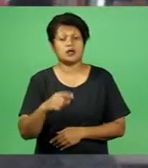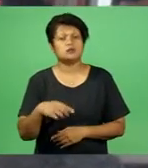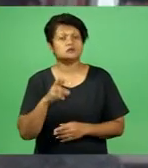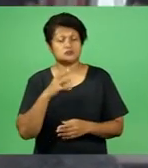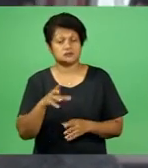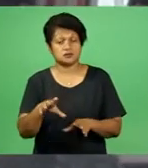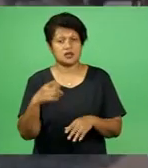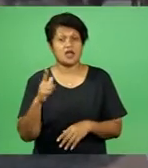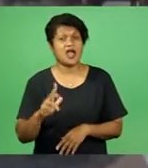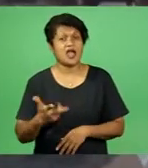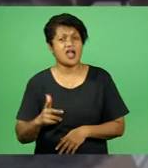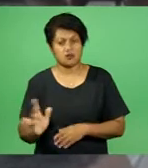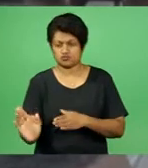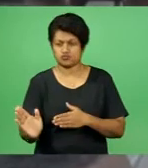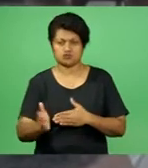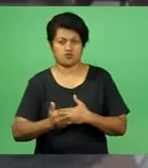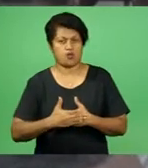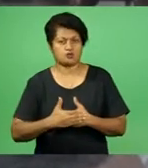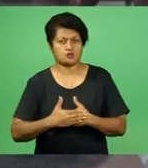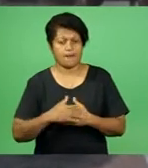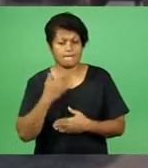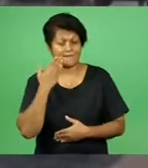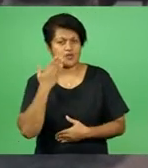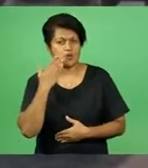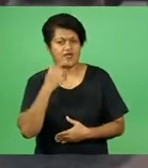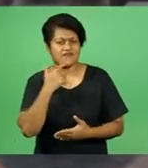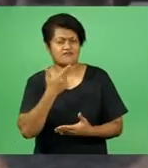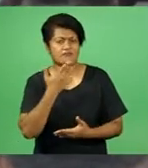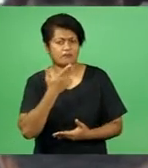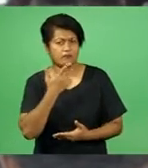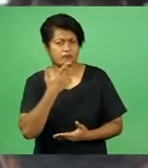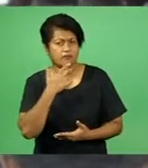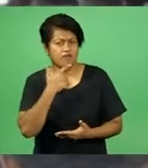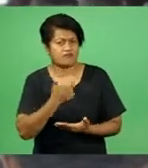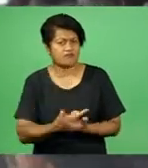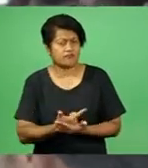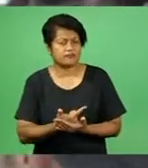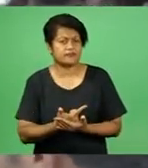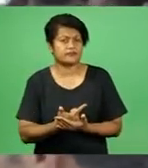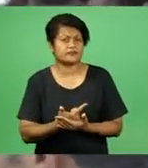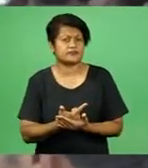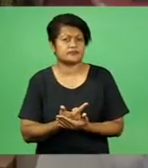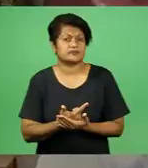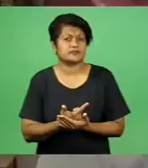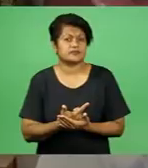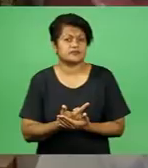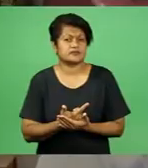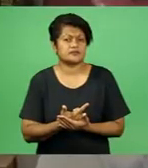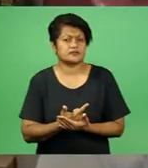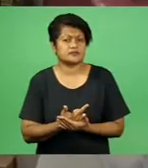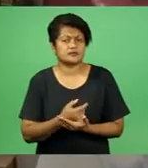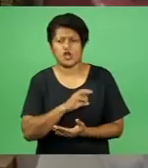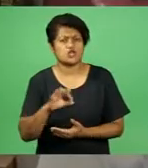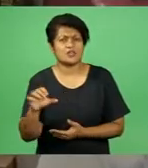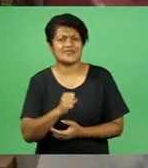closed. Be aware of those scammers, be aware of those frauds, and don't take